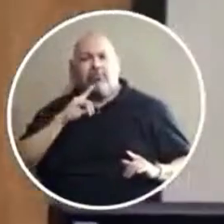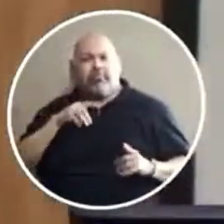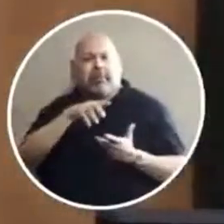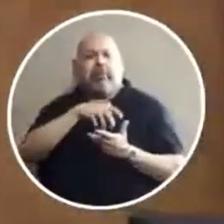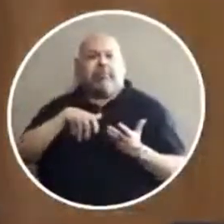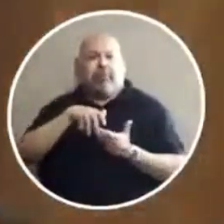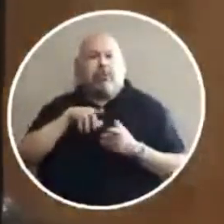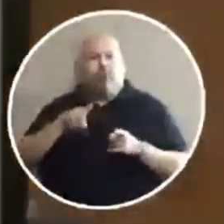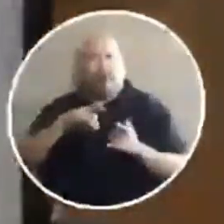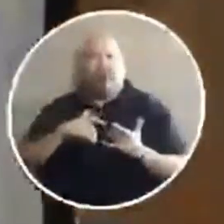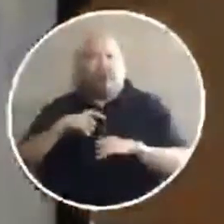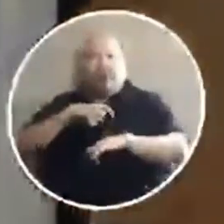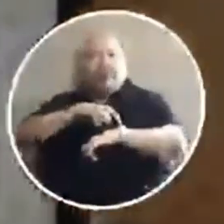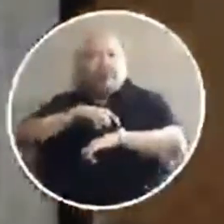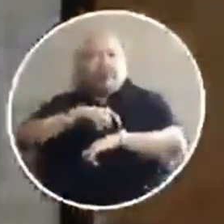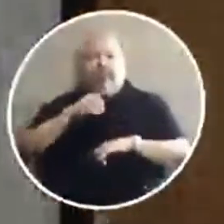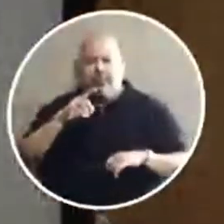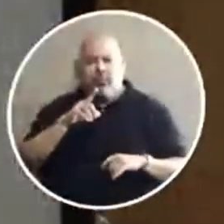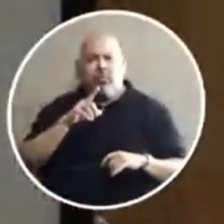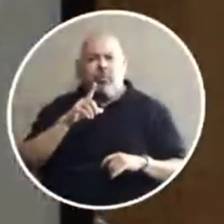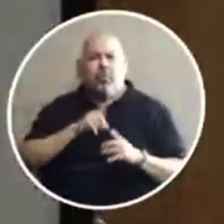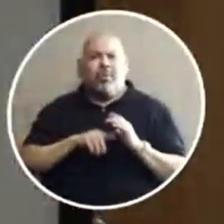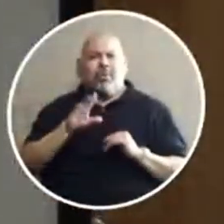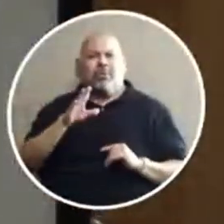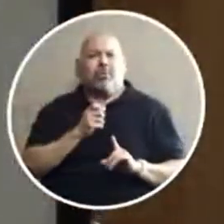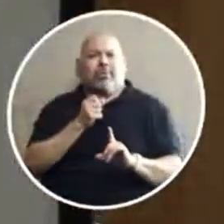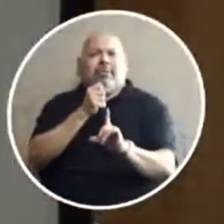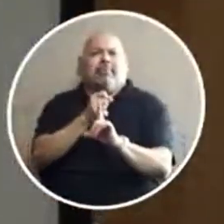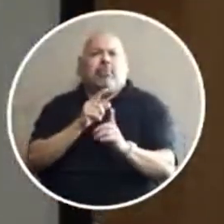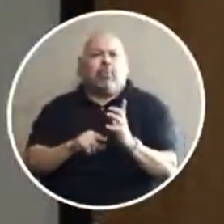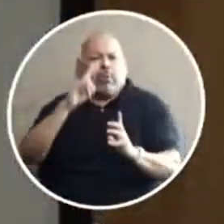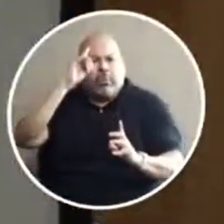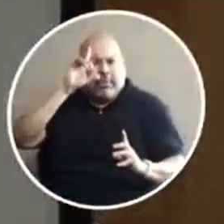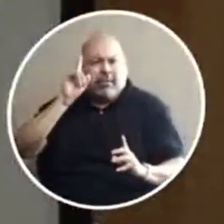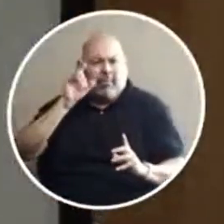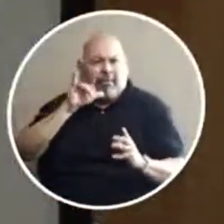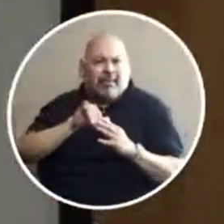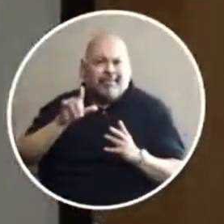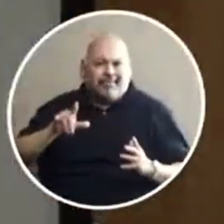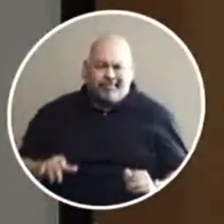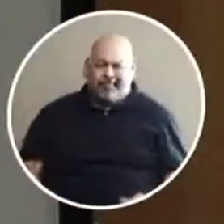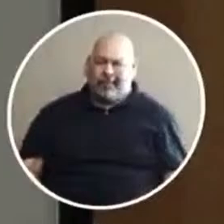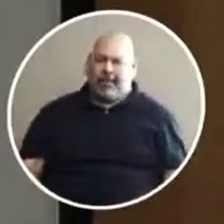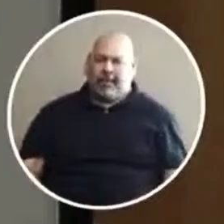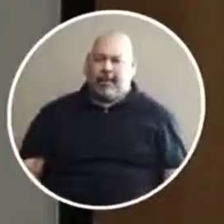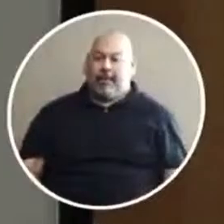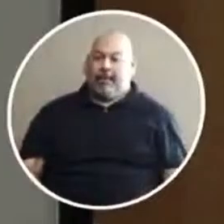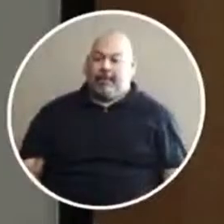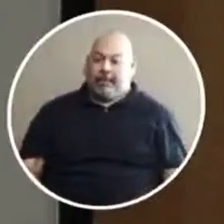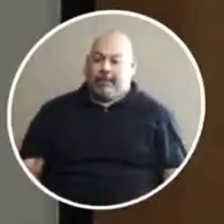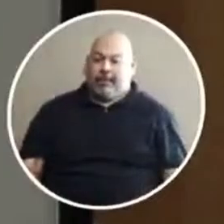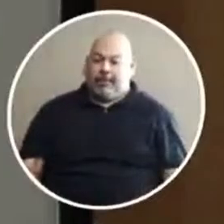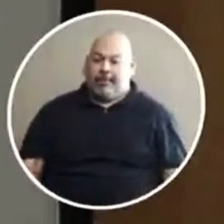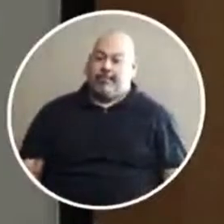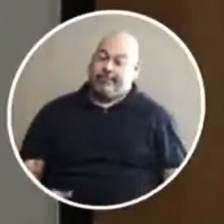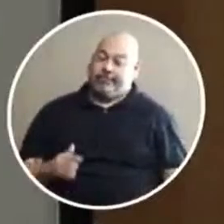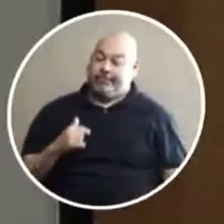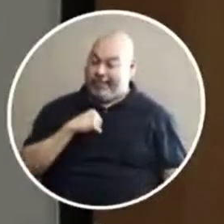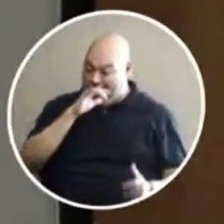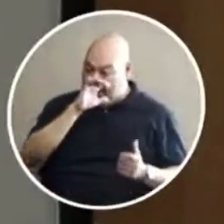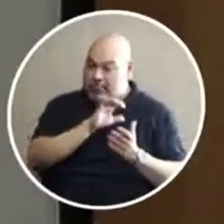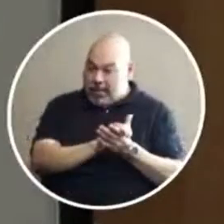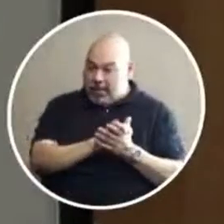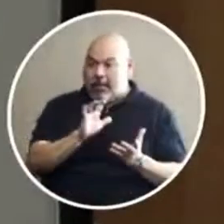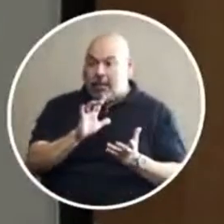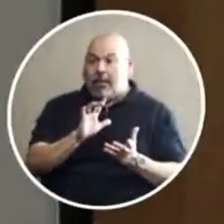be mixing during this pandemic? What is the impact? Well, I believe that there has